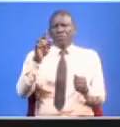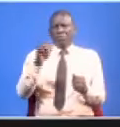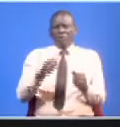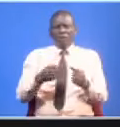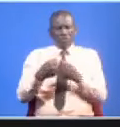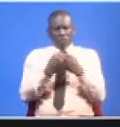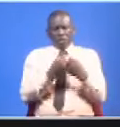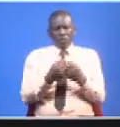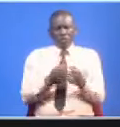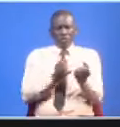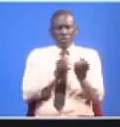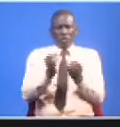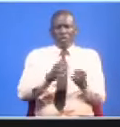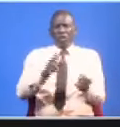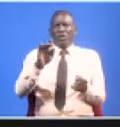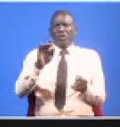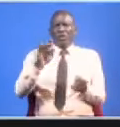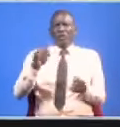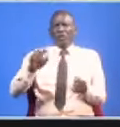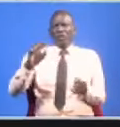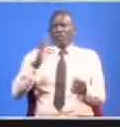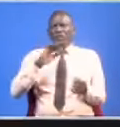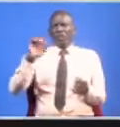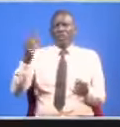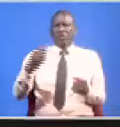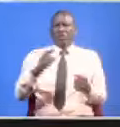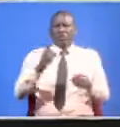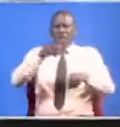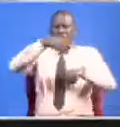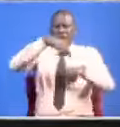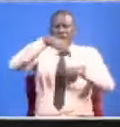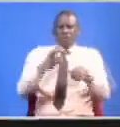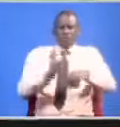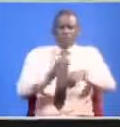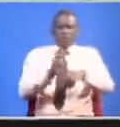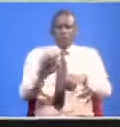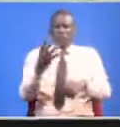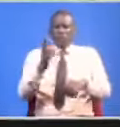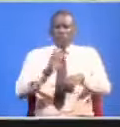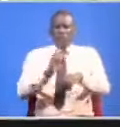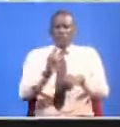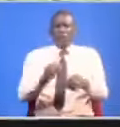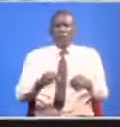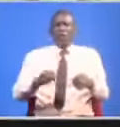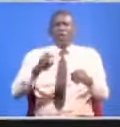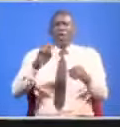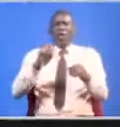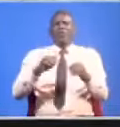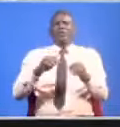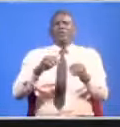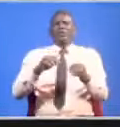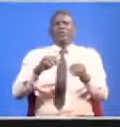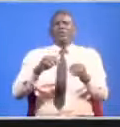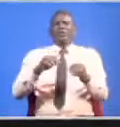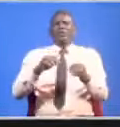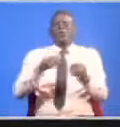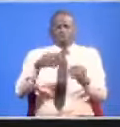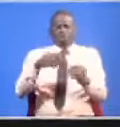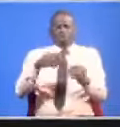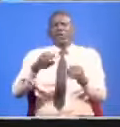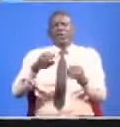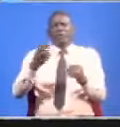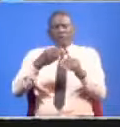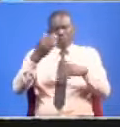Saturday. Kibett finished first, clocking 1 hour, 2 minutes, 4 seconds. Top stage, his closest